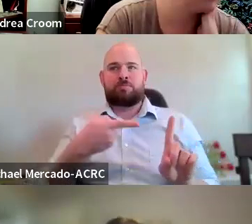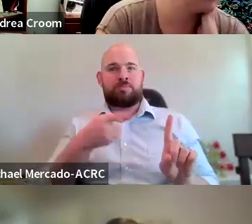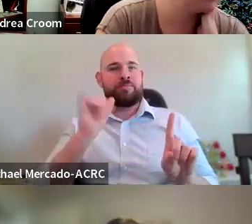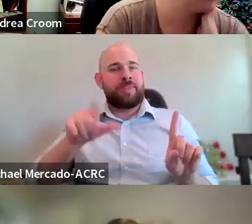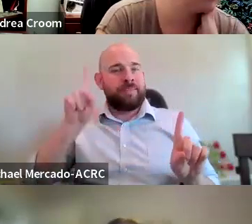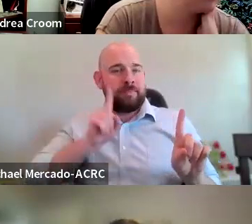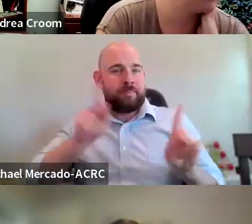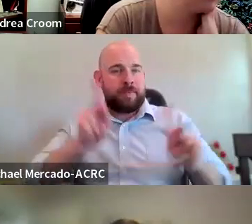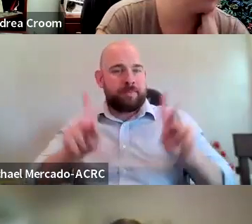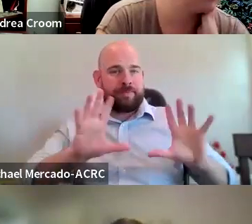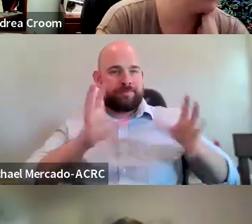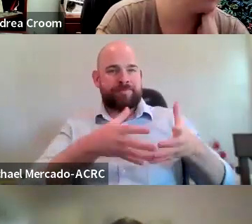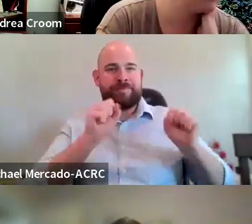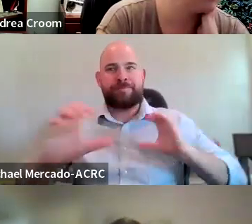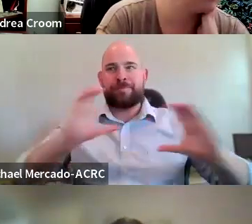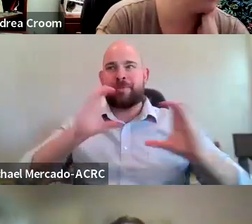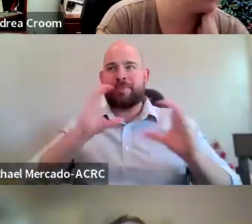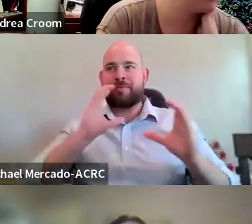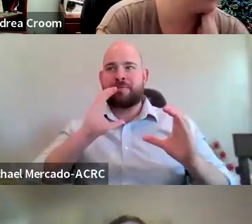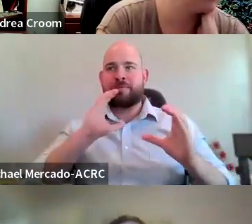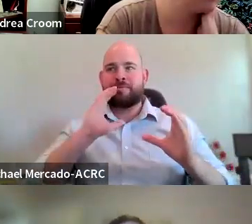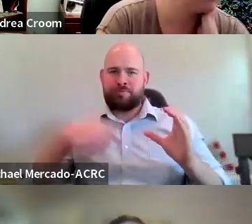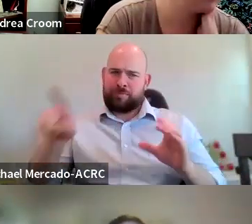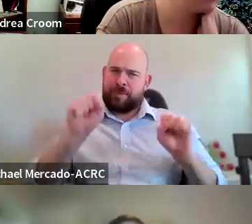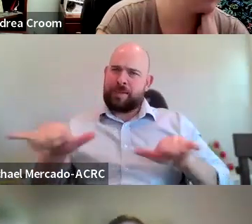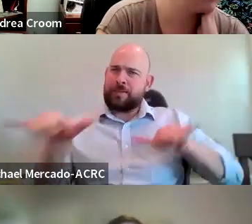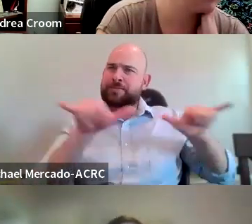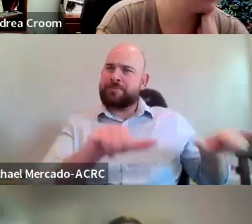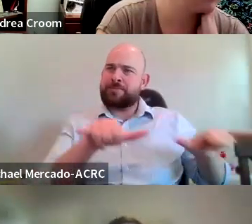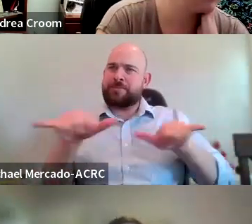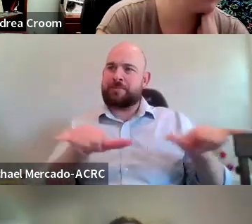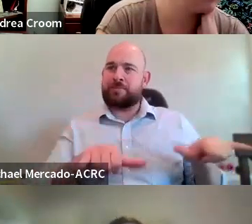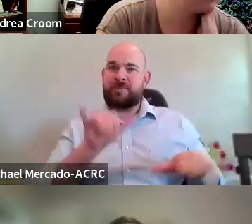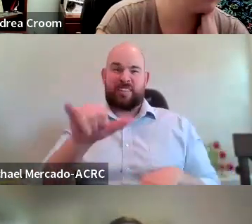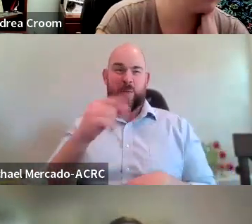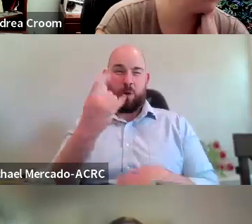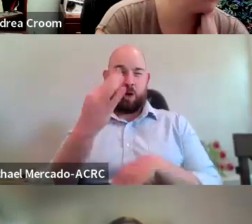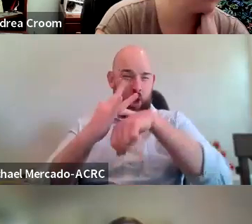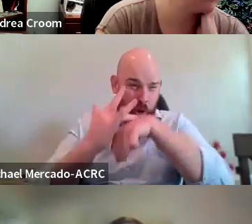like deaf individuals have